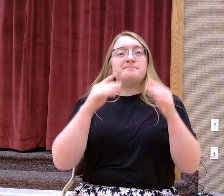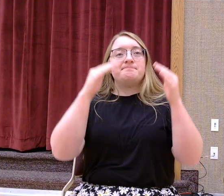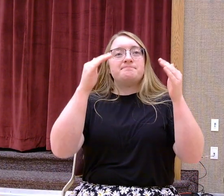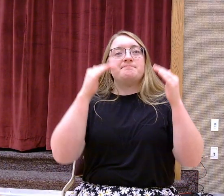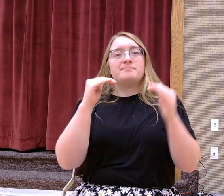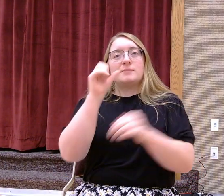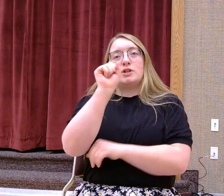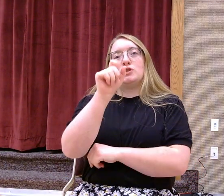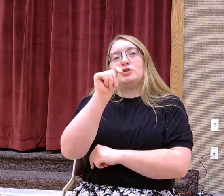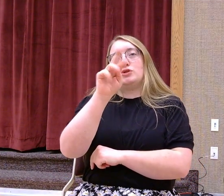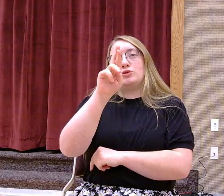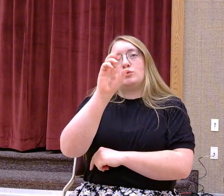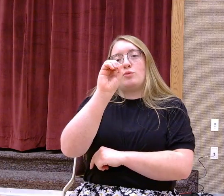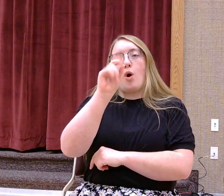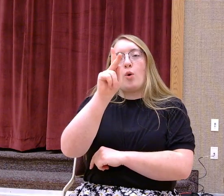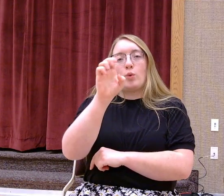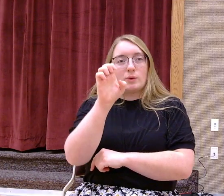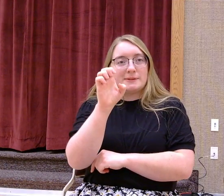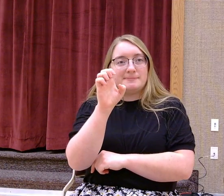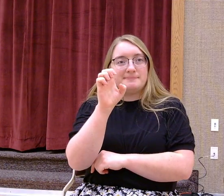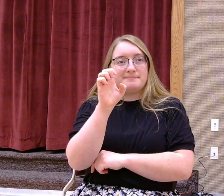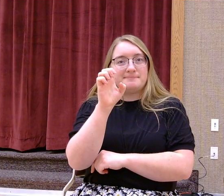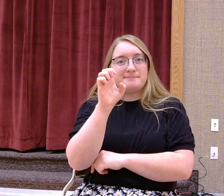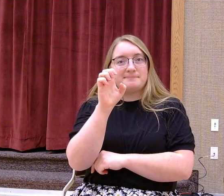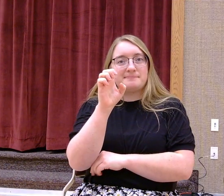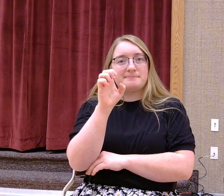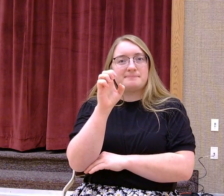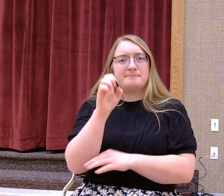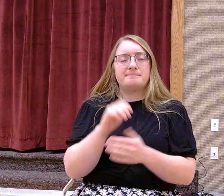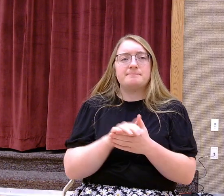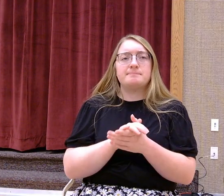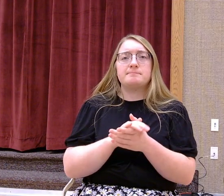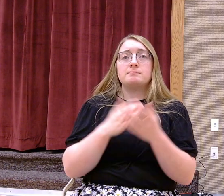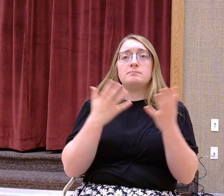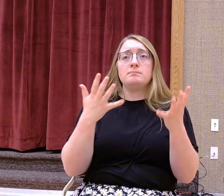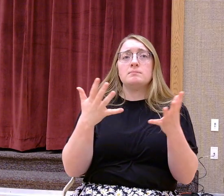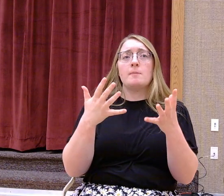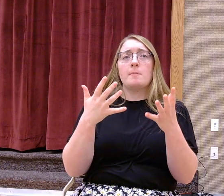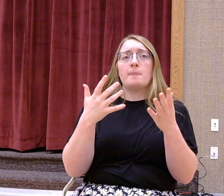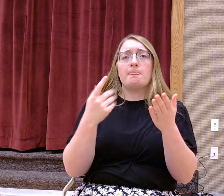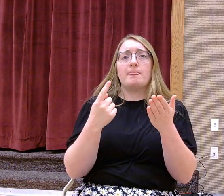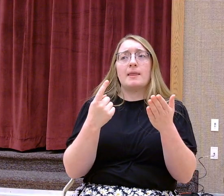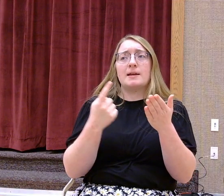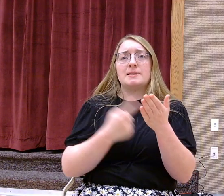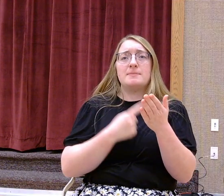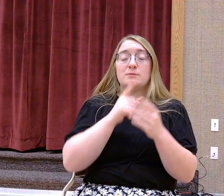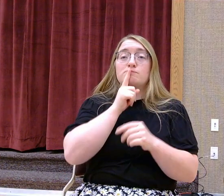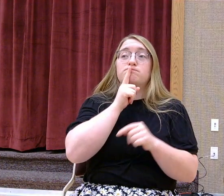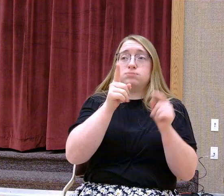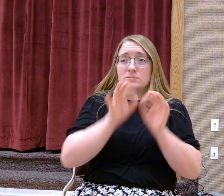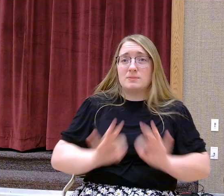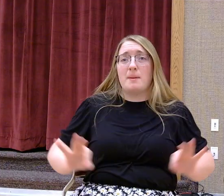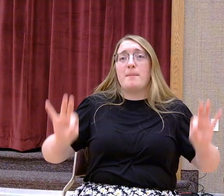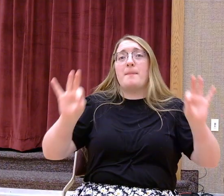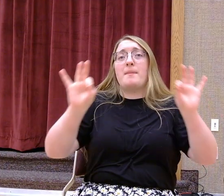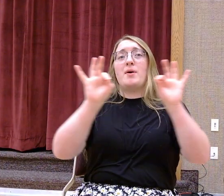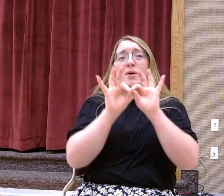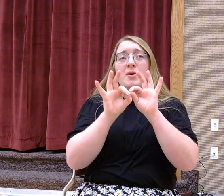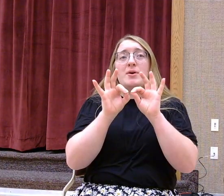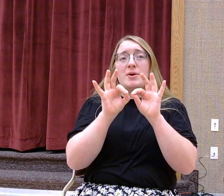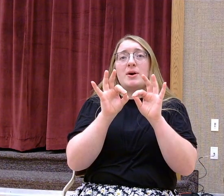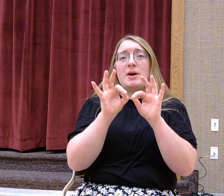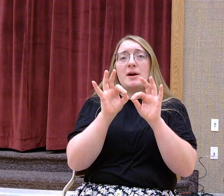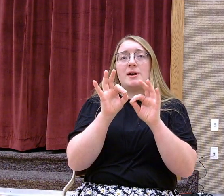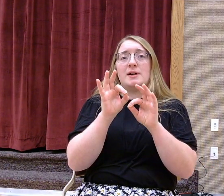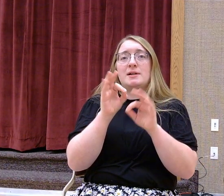Stroke. So this is something that's vitally important. So what we call